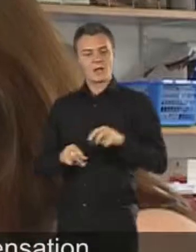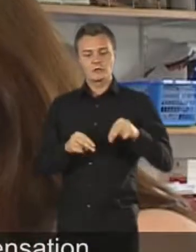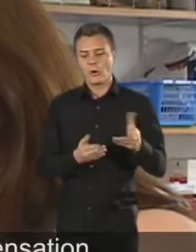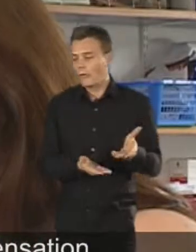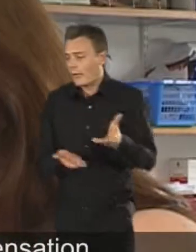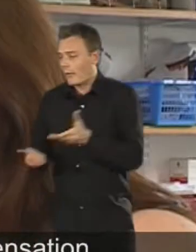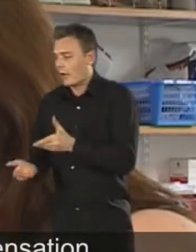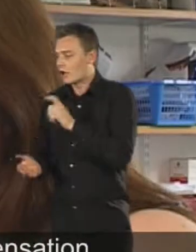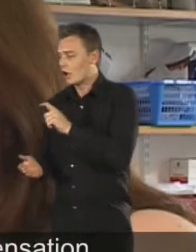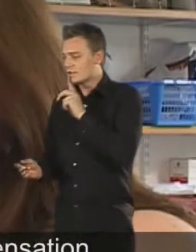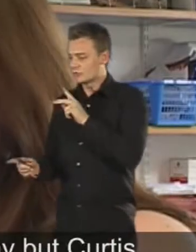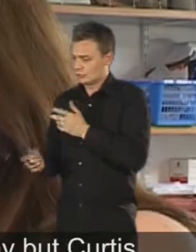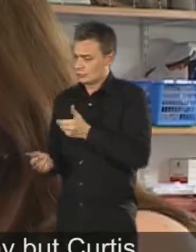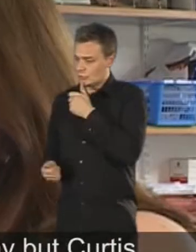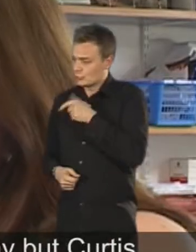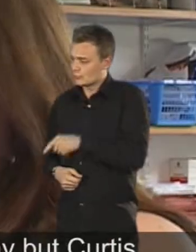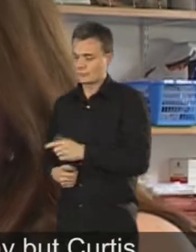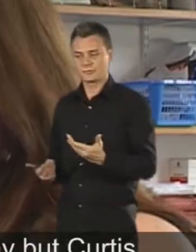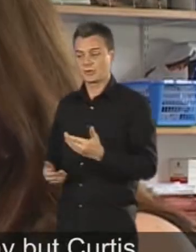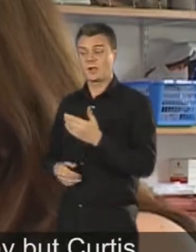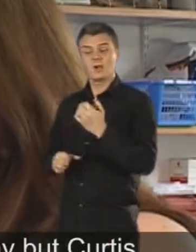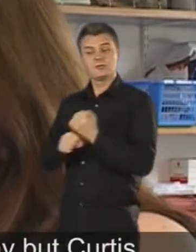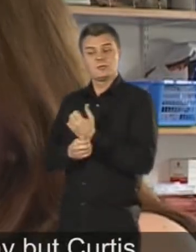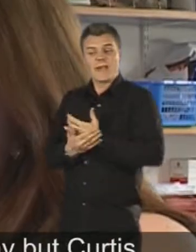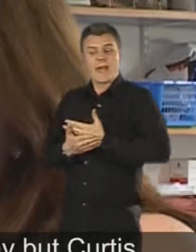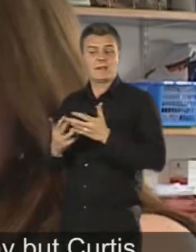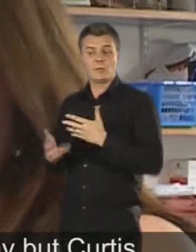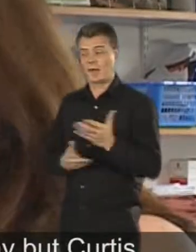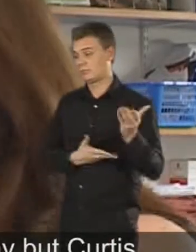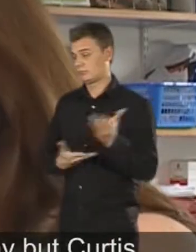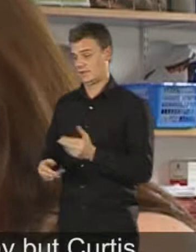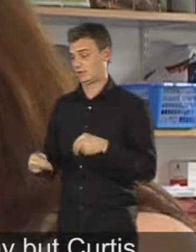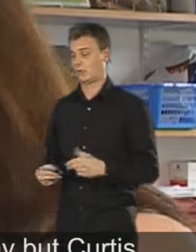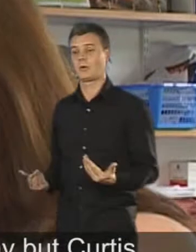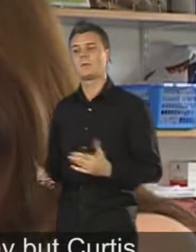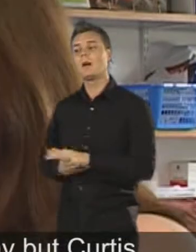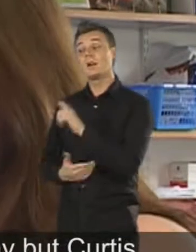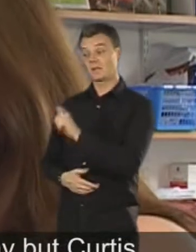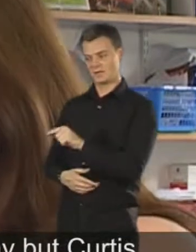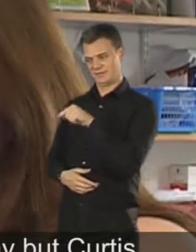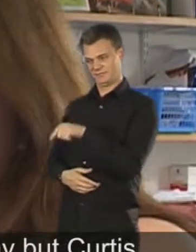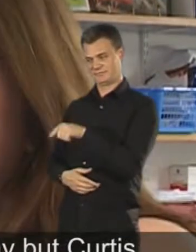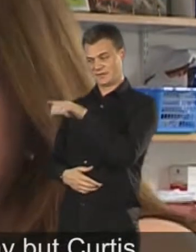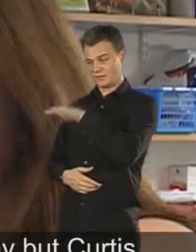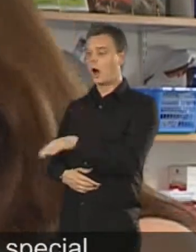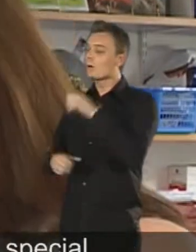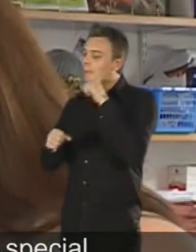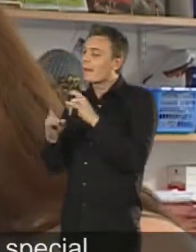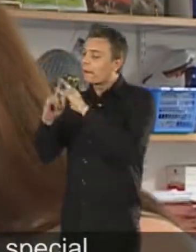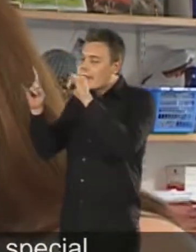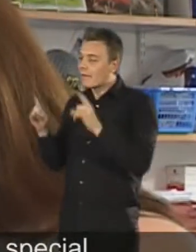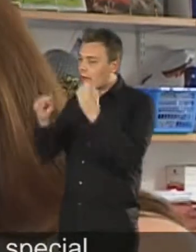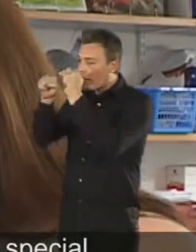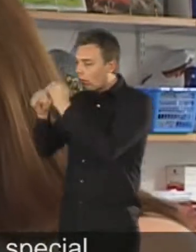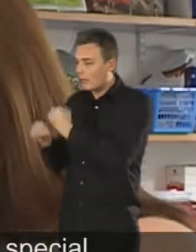for Curtis to refer to. That's something I would do anyway. But Curtis would be the child who would make the kennel for the